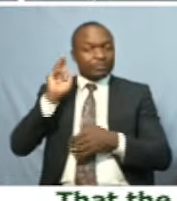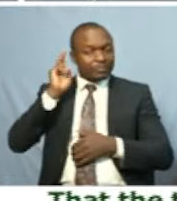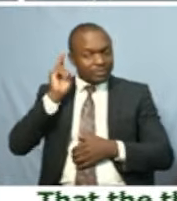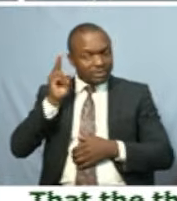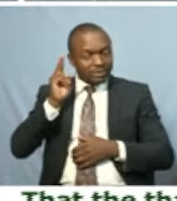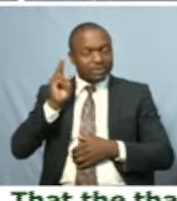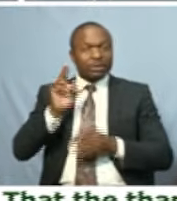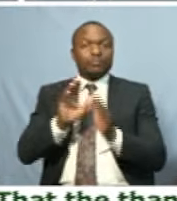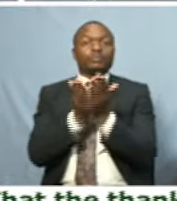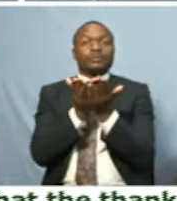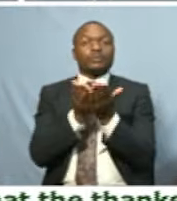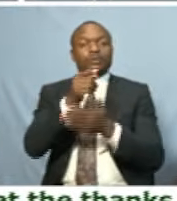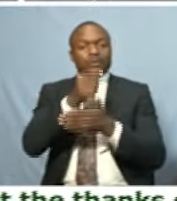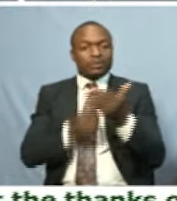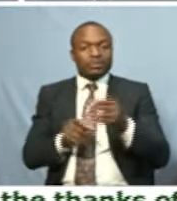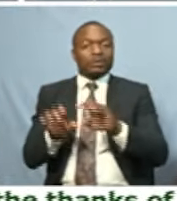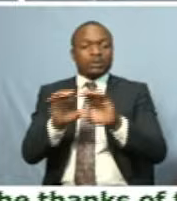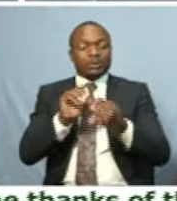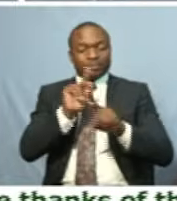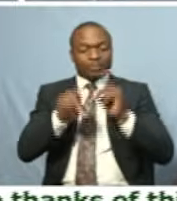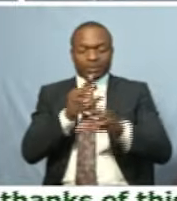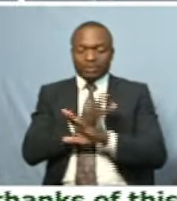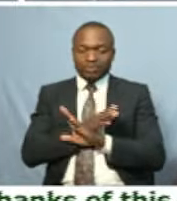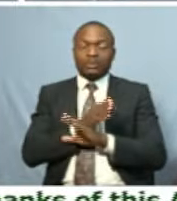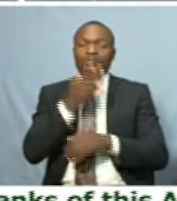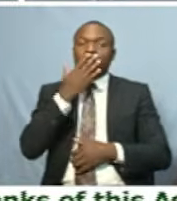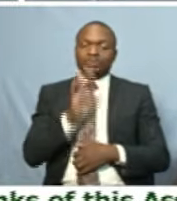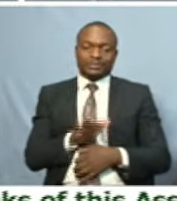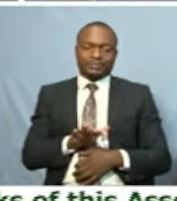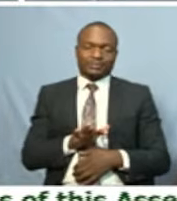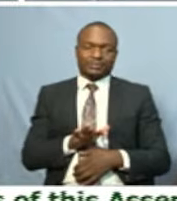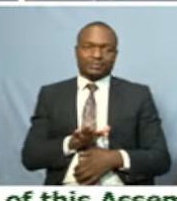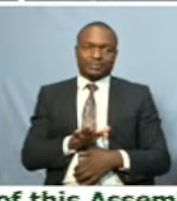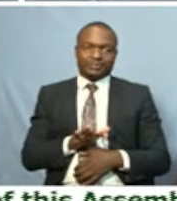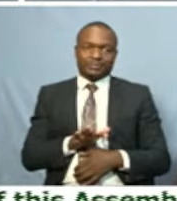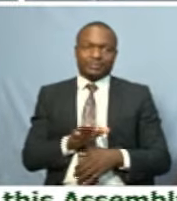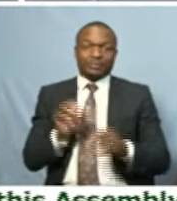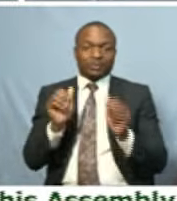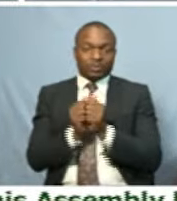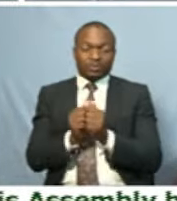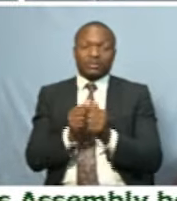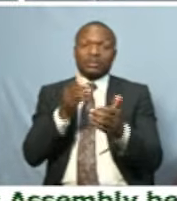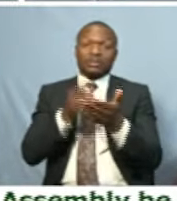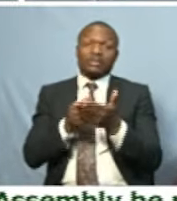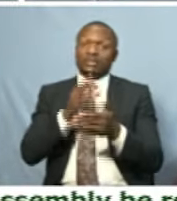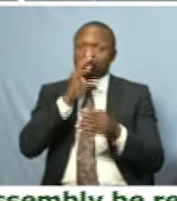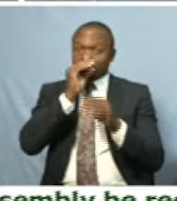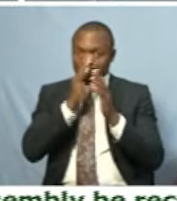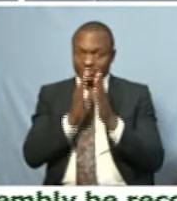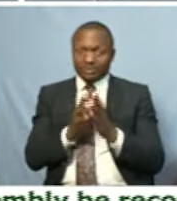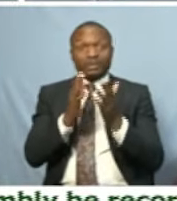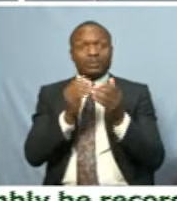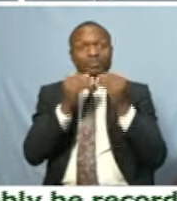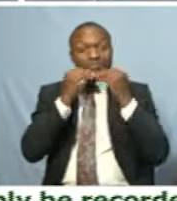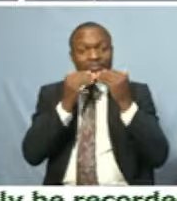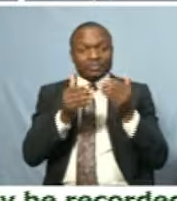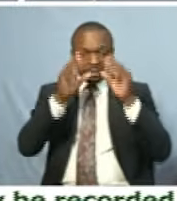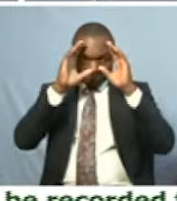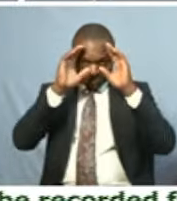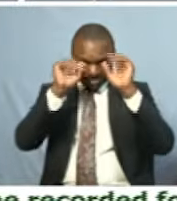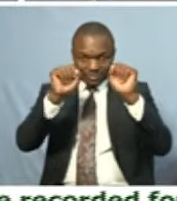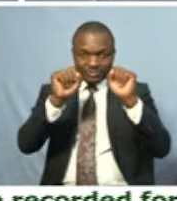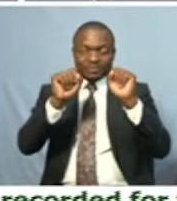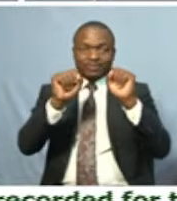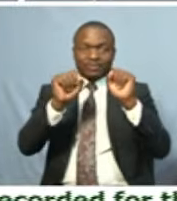books. Because what they did to the Zambian people is unheard of, as I said. With that, Madam Speaker, I want to thank the President